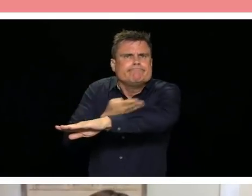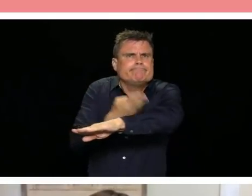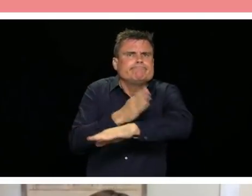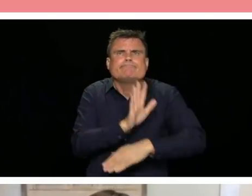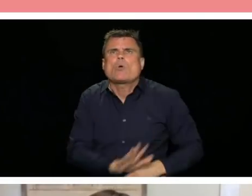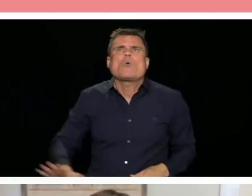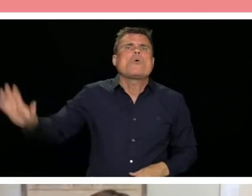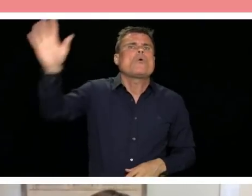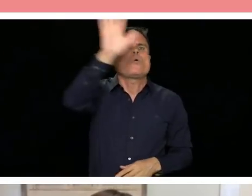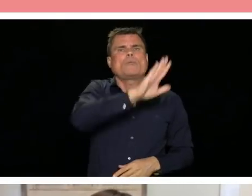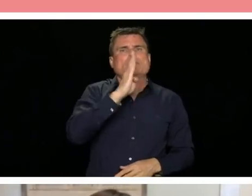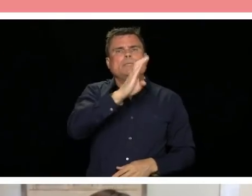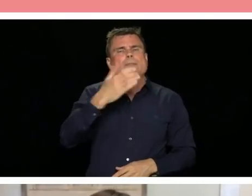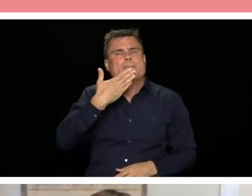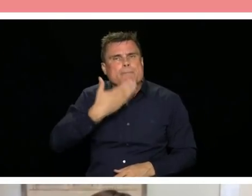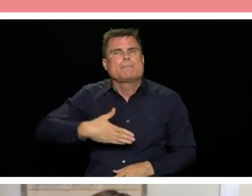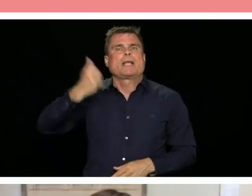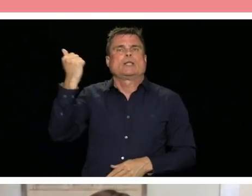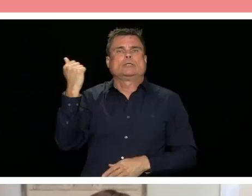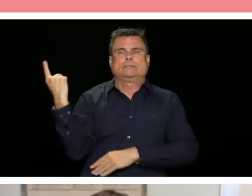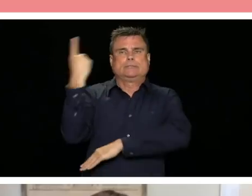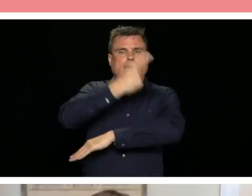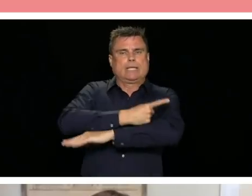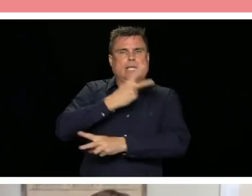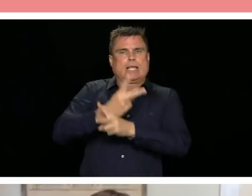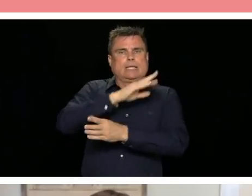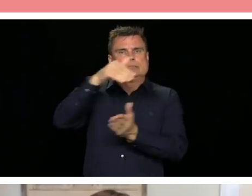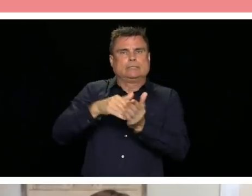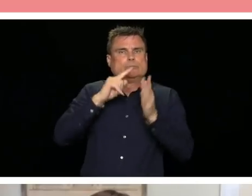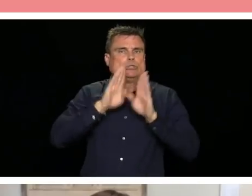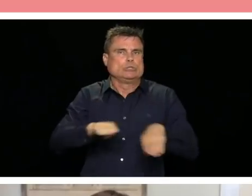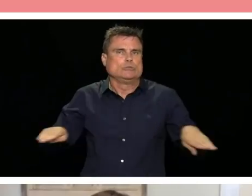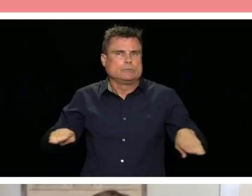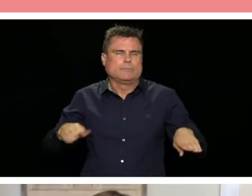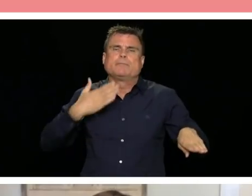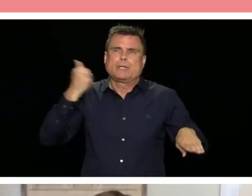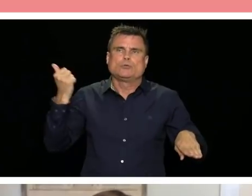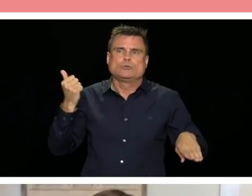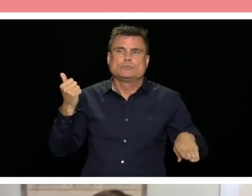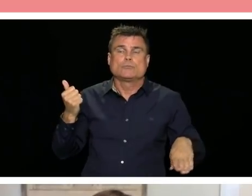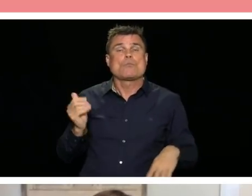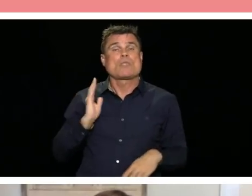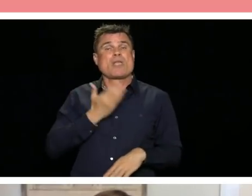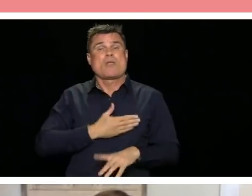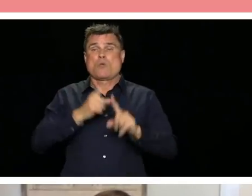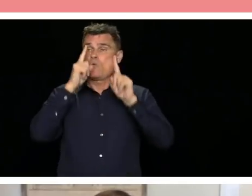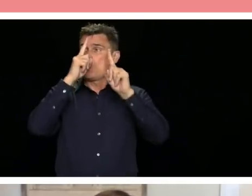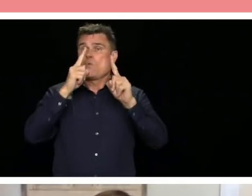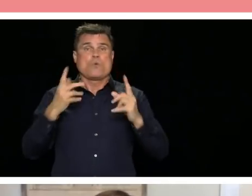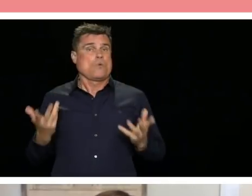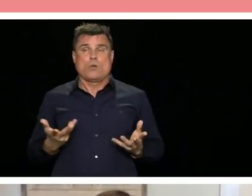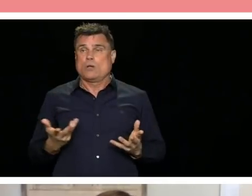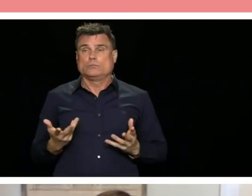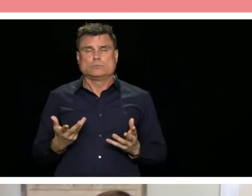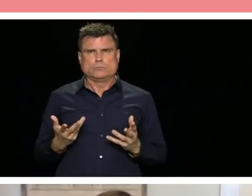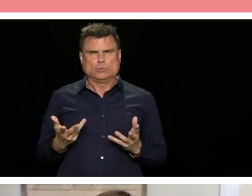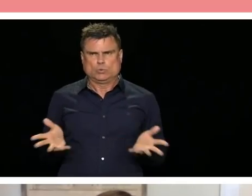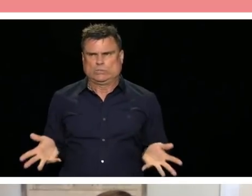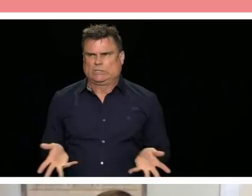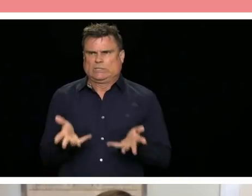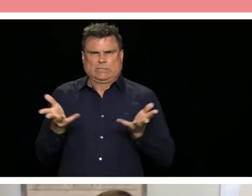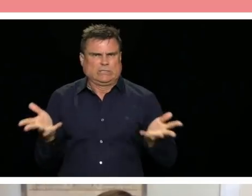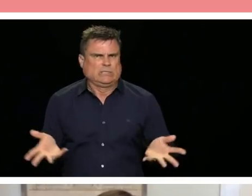possible to ensure we can build a path to a system that will be available for all families in